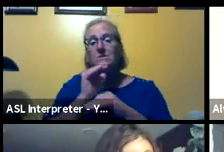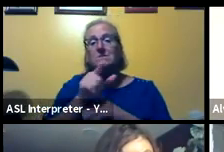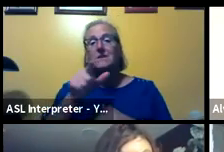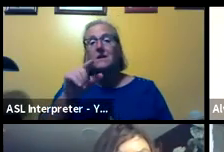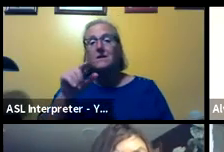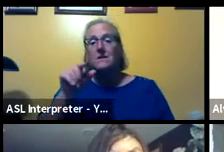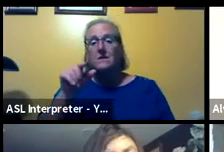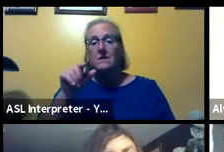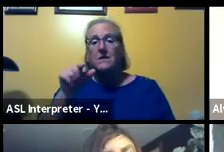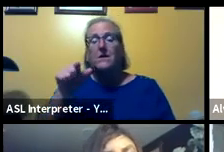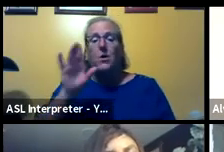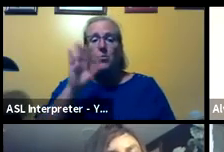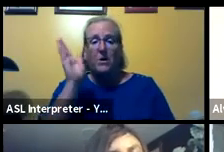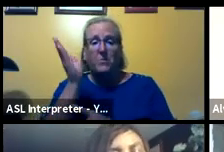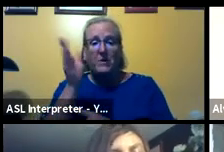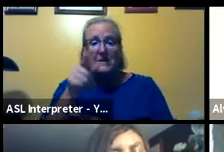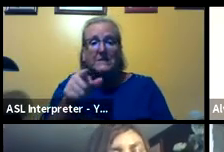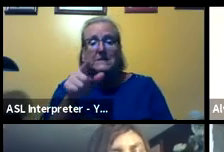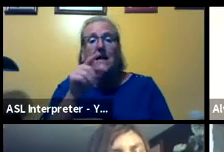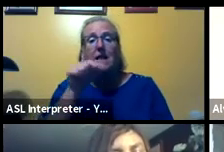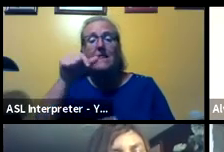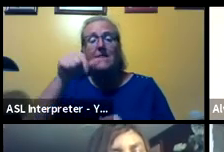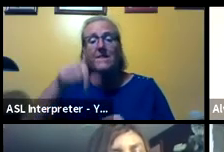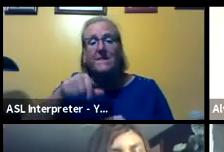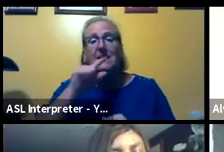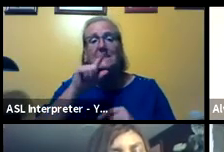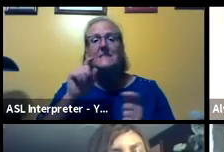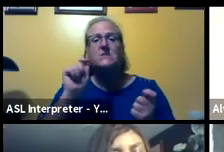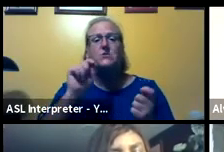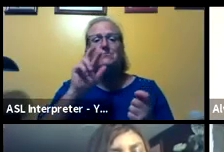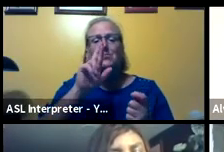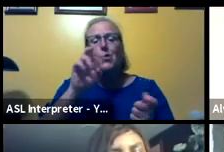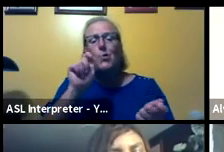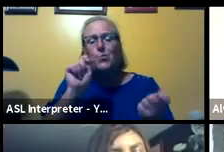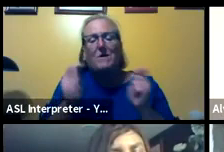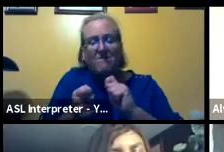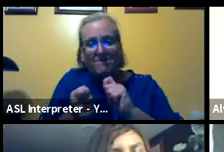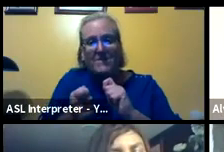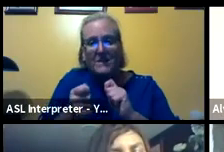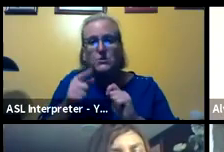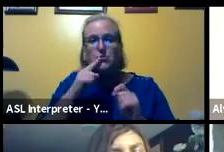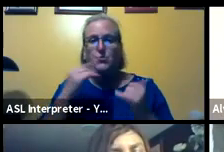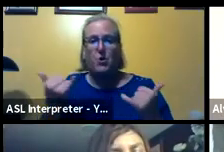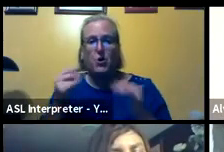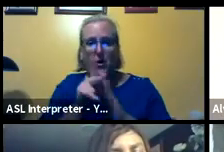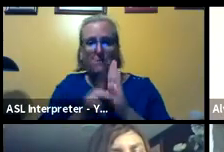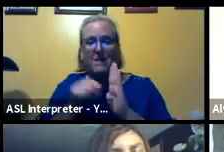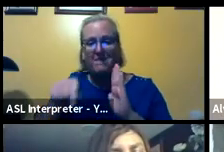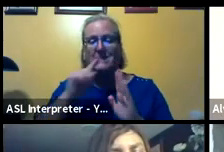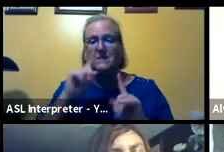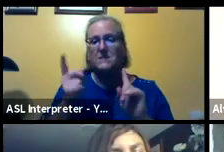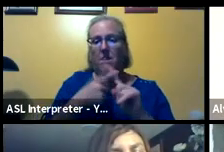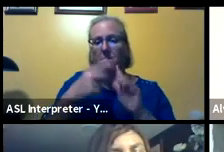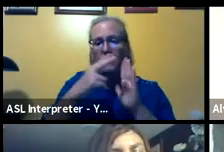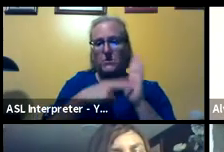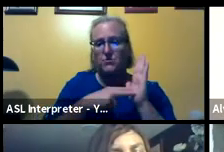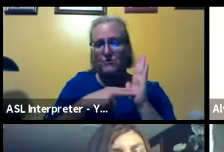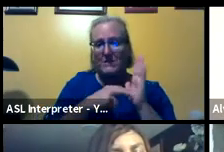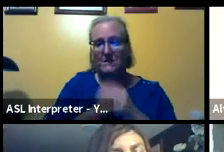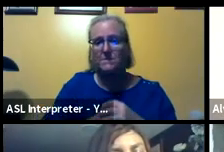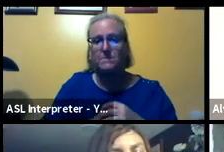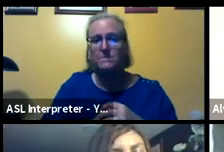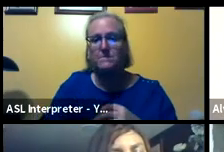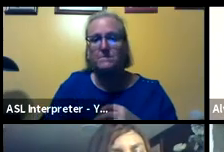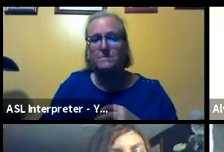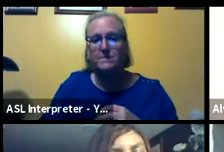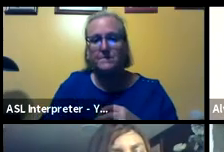will be presenting this. This is a revision to a current policy, and this is a first read.